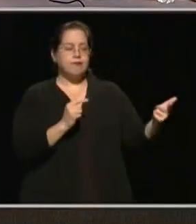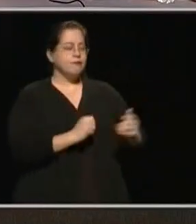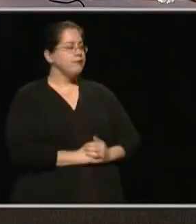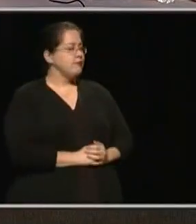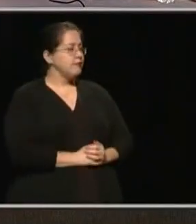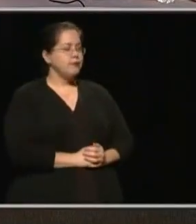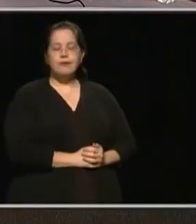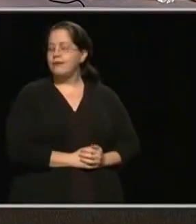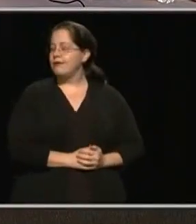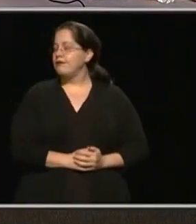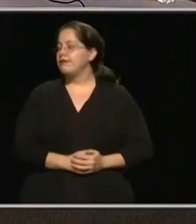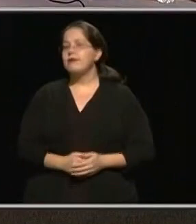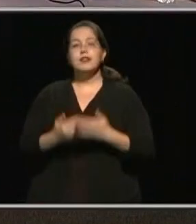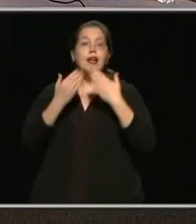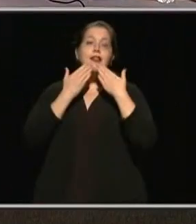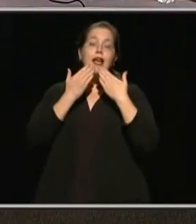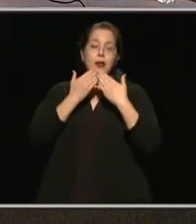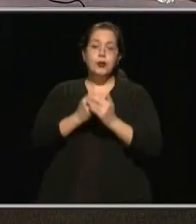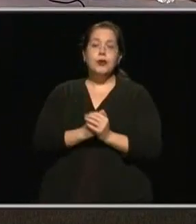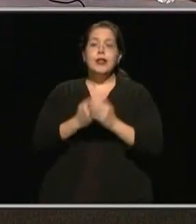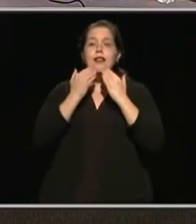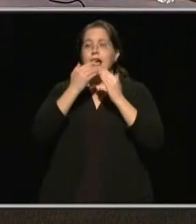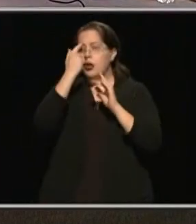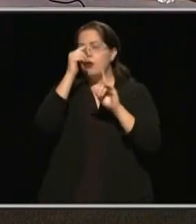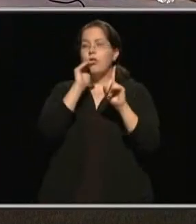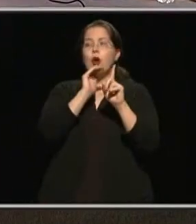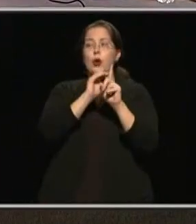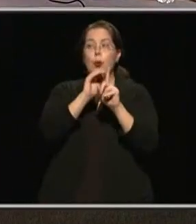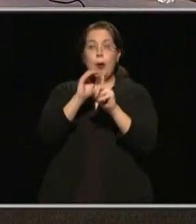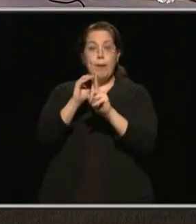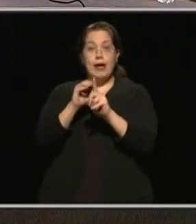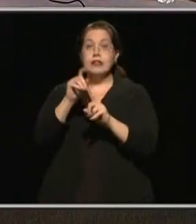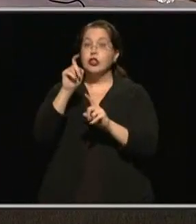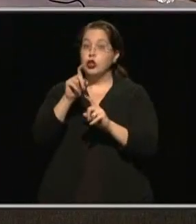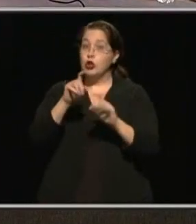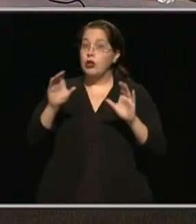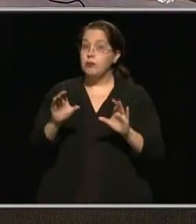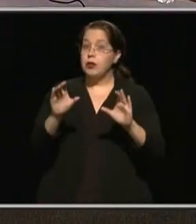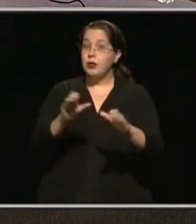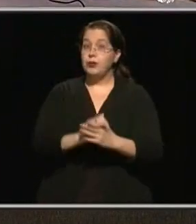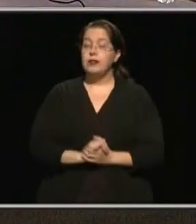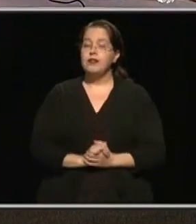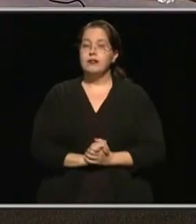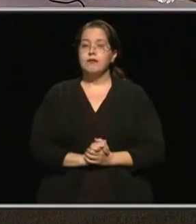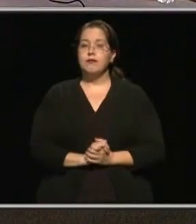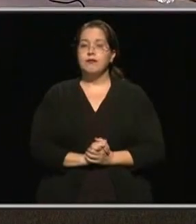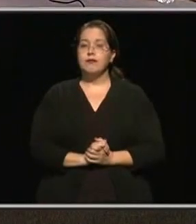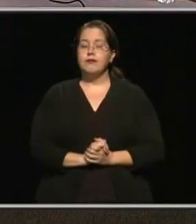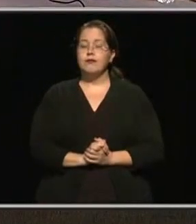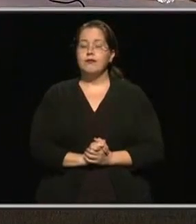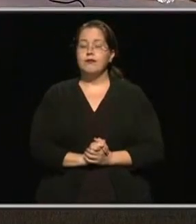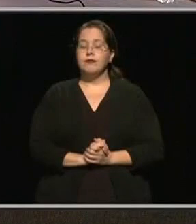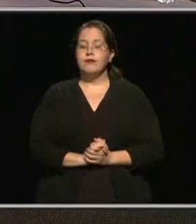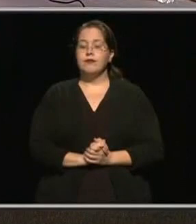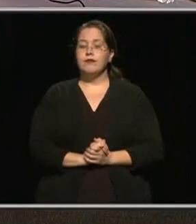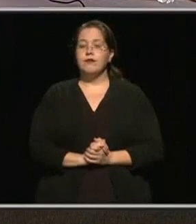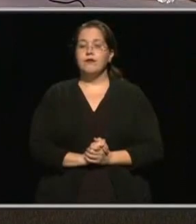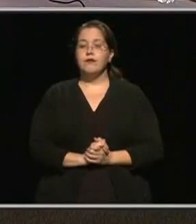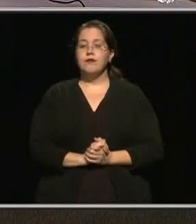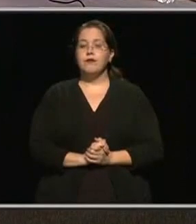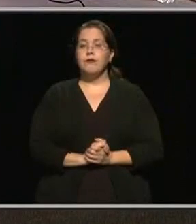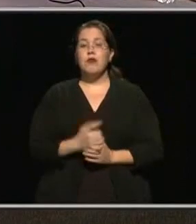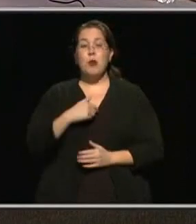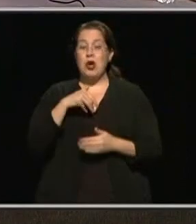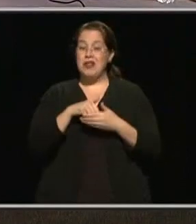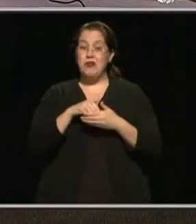Yeah, thanks, Mayor, and thanks for reminding everybody what they should be doing. We are in